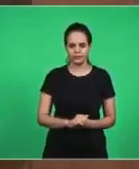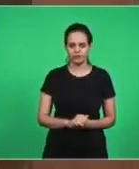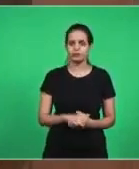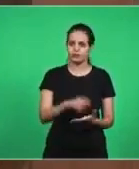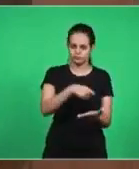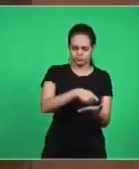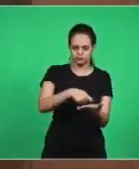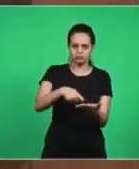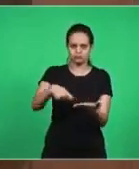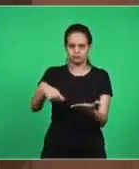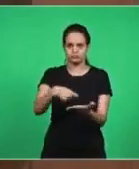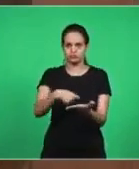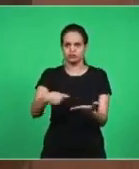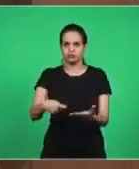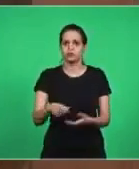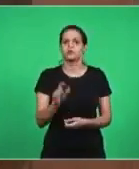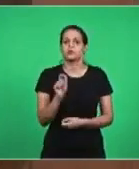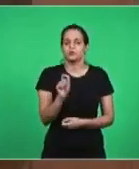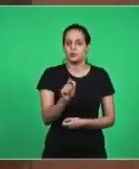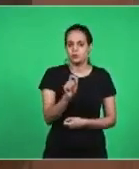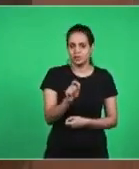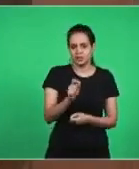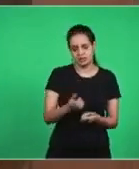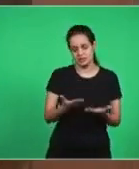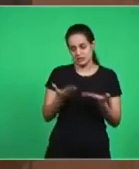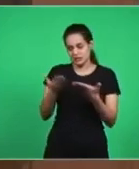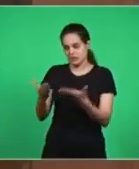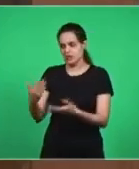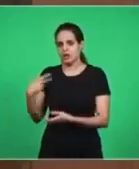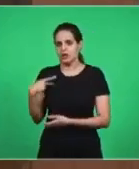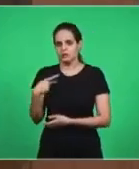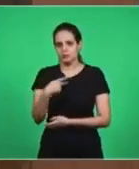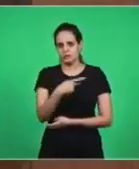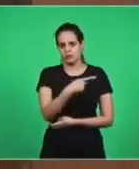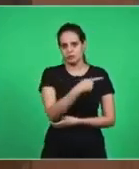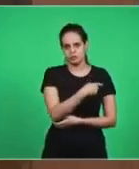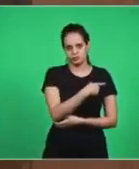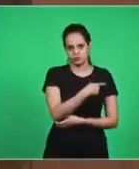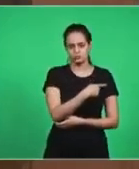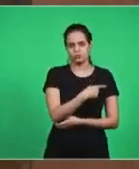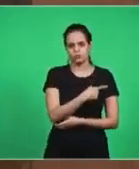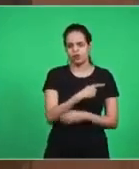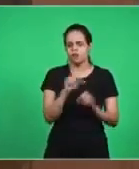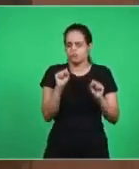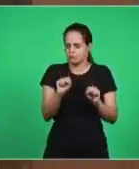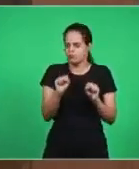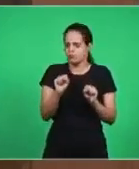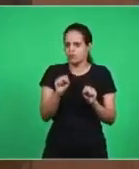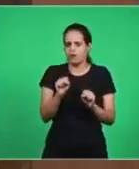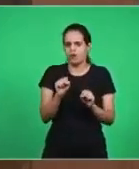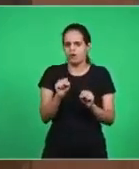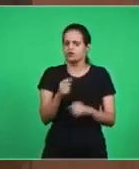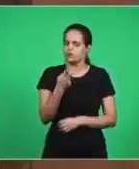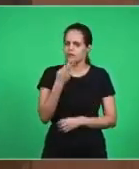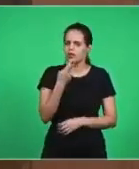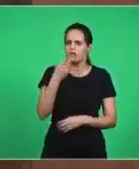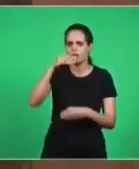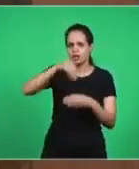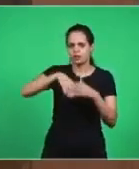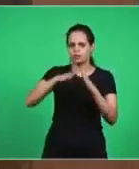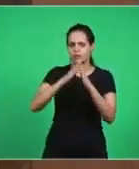here. Imagine if she places it on the hands of the pastor, that for sure is a servant of God that is able